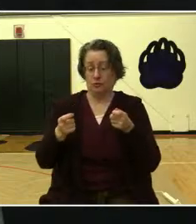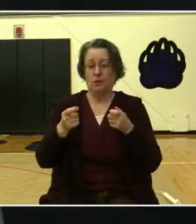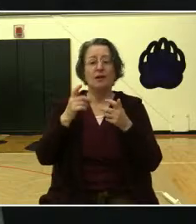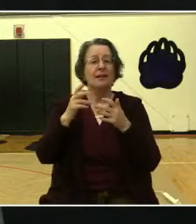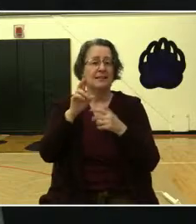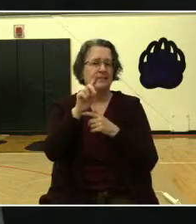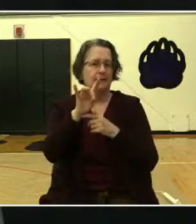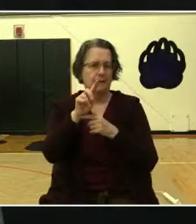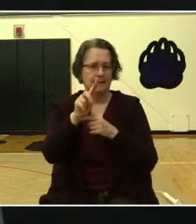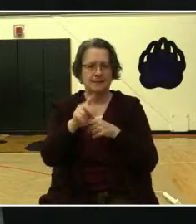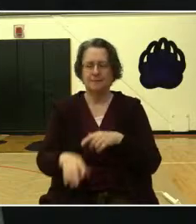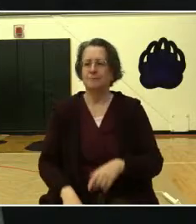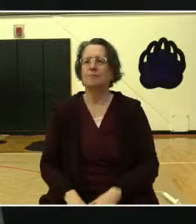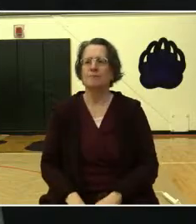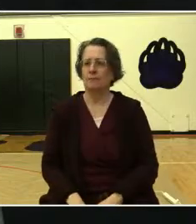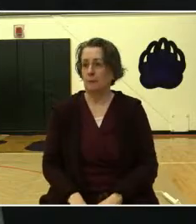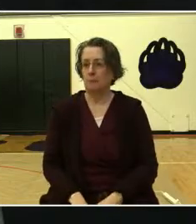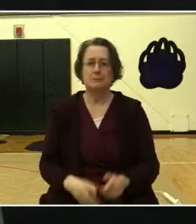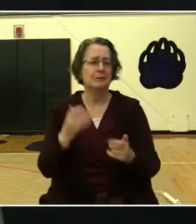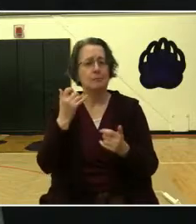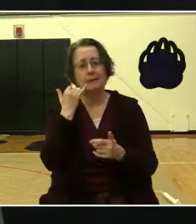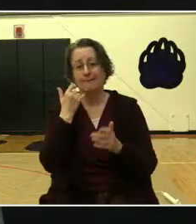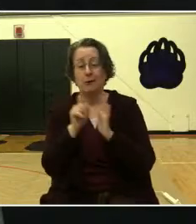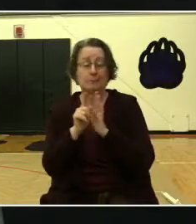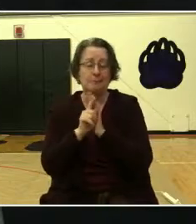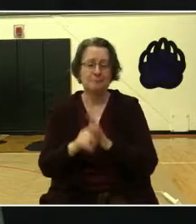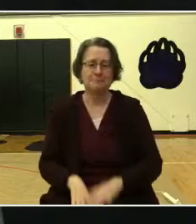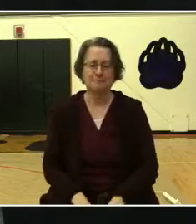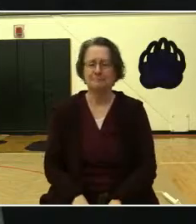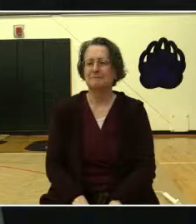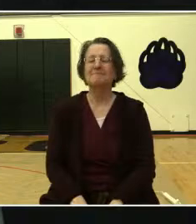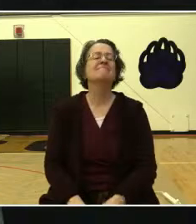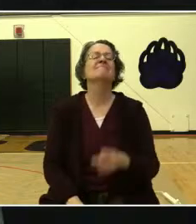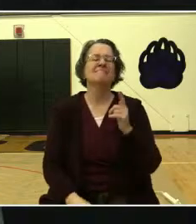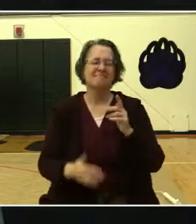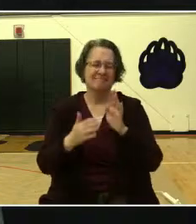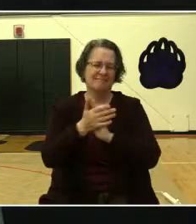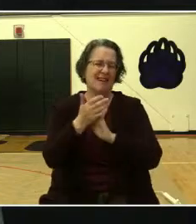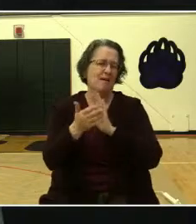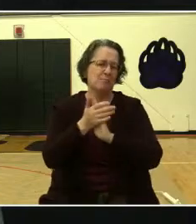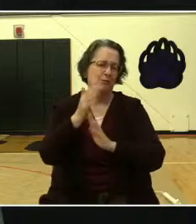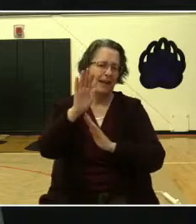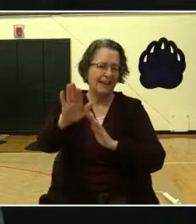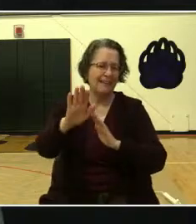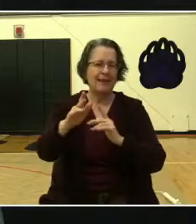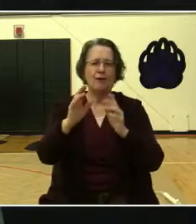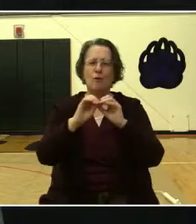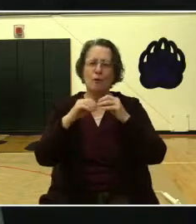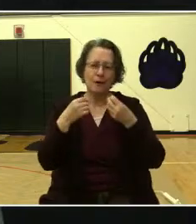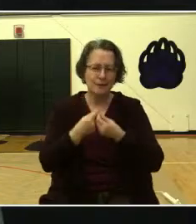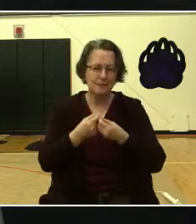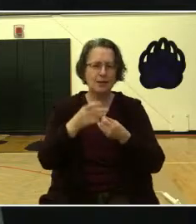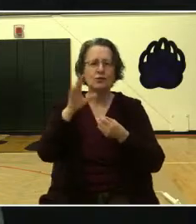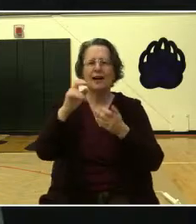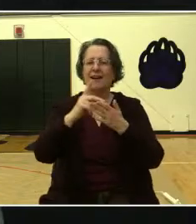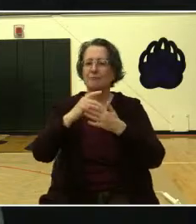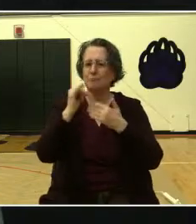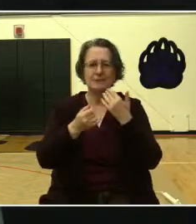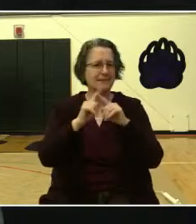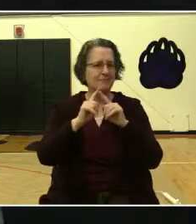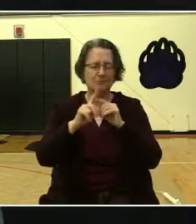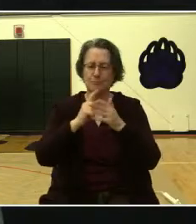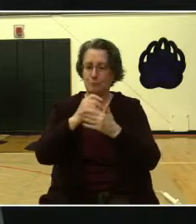be used for Capital and operating costs of projects of the town's duly designated downtown organization as